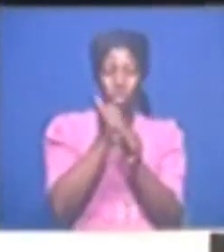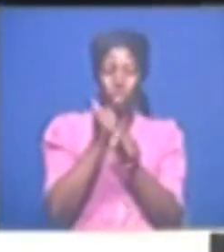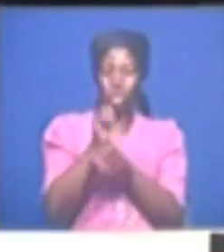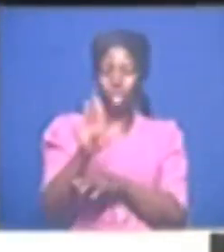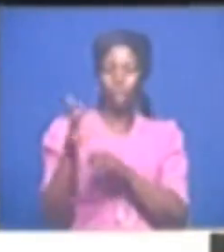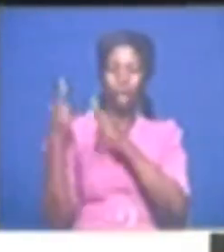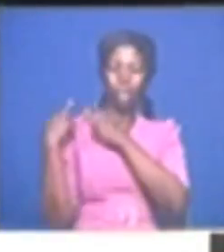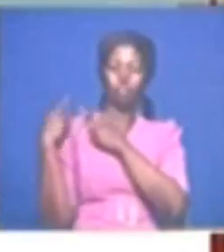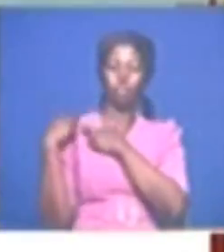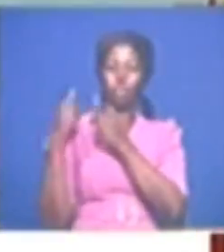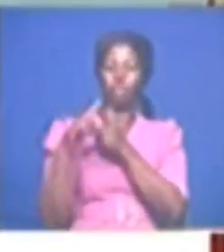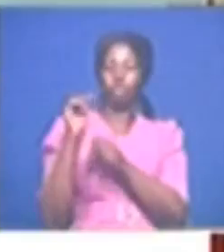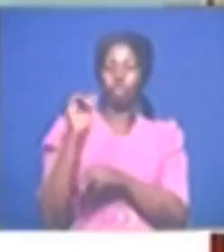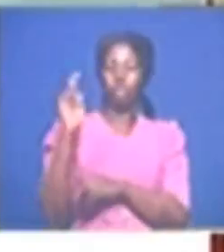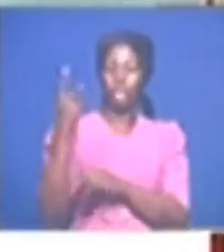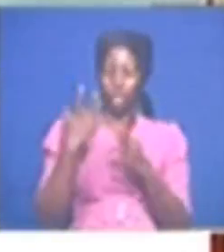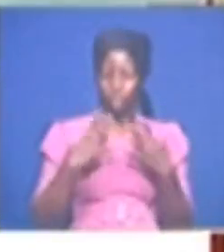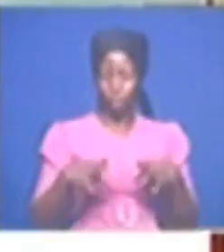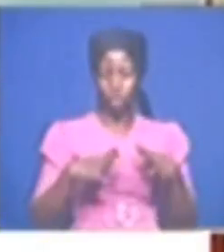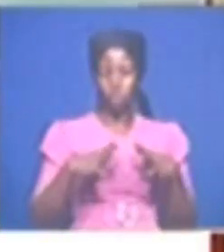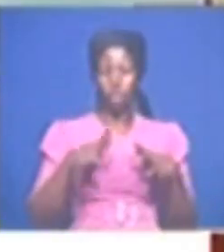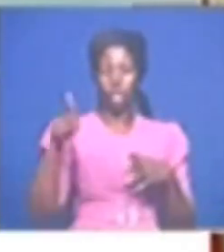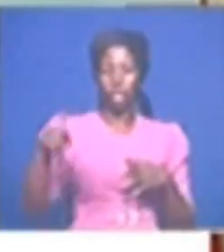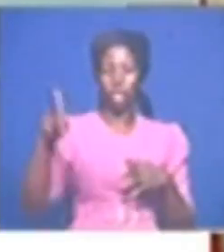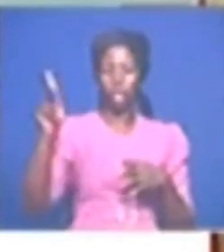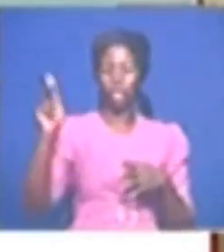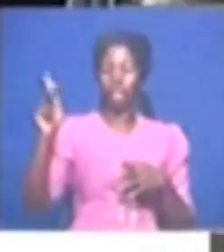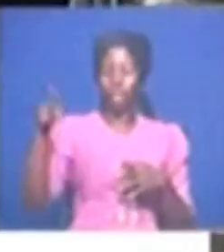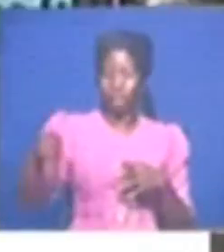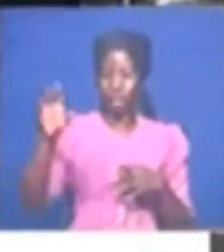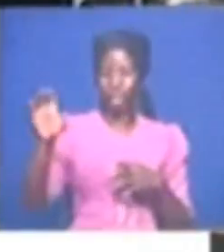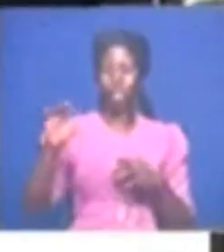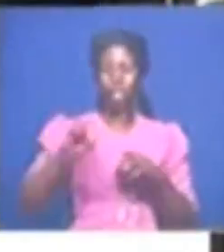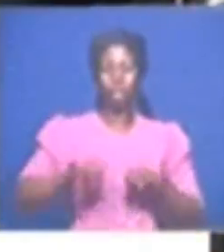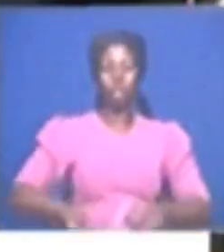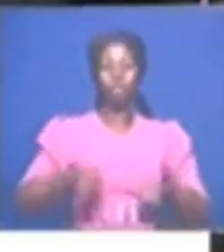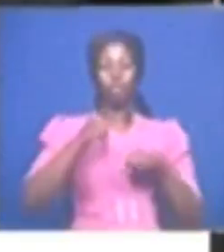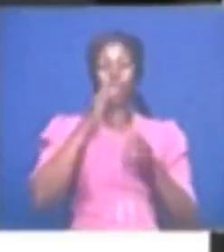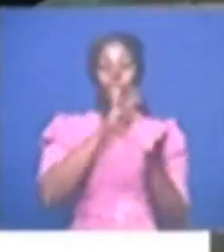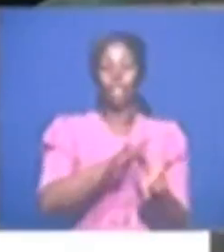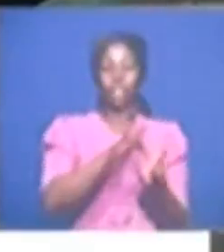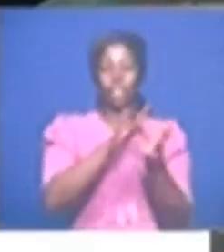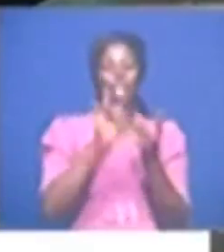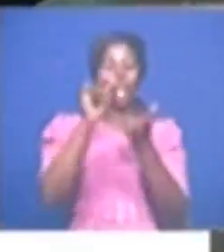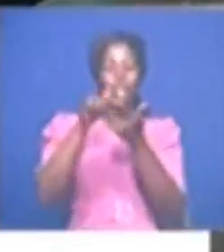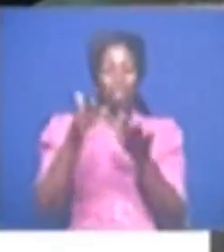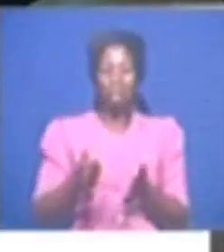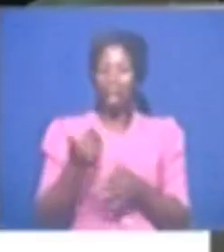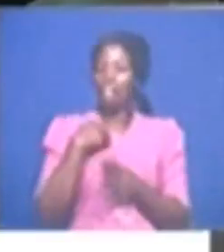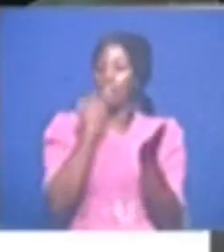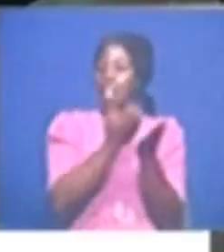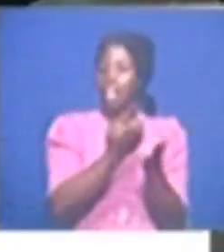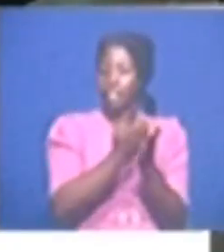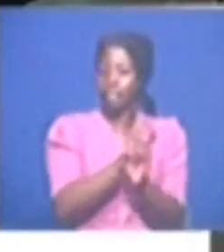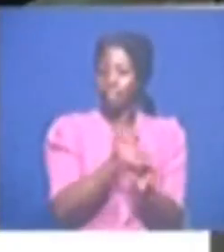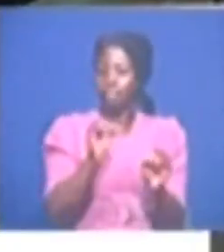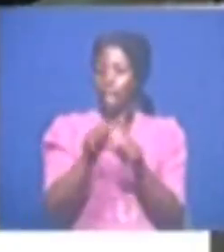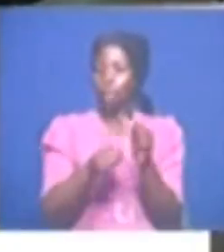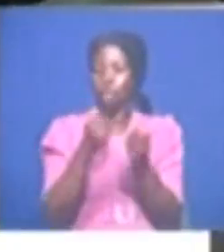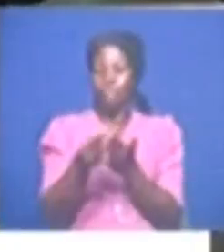Kenyan people. KPC boss Joe Sang, in fact, insists that to this day there is no evidence of any money lost from